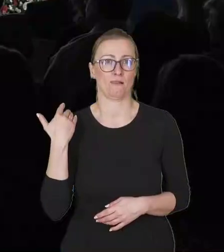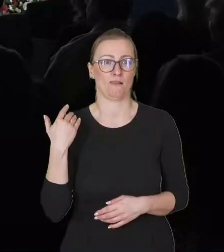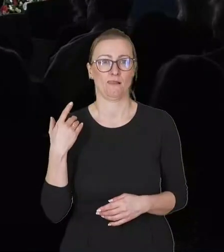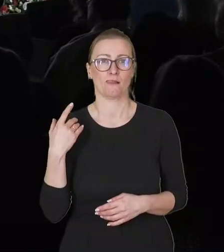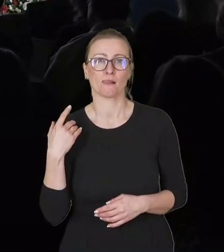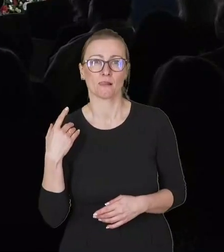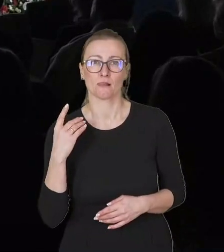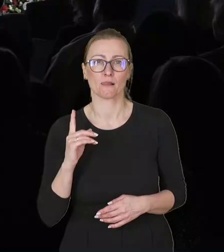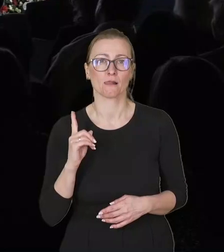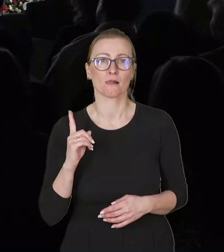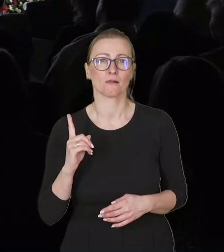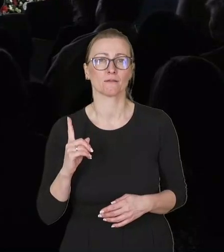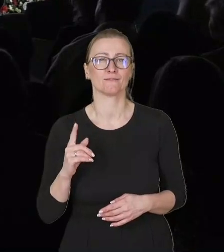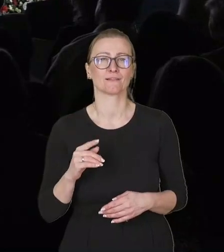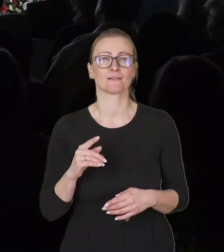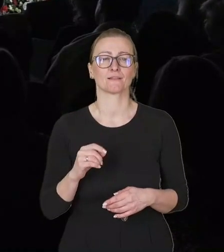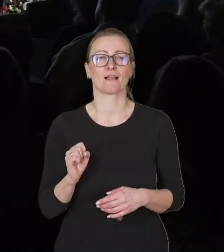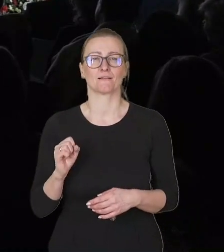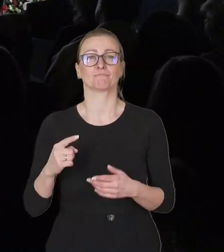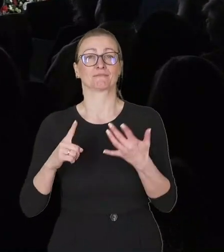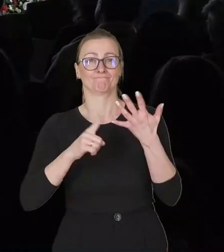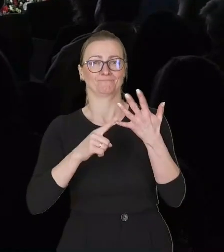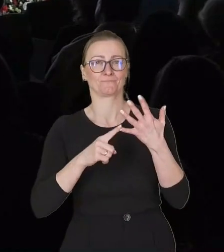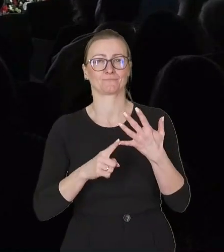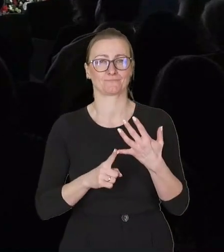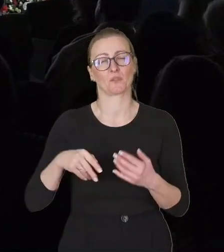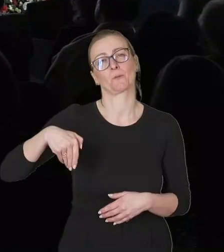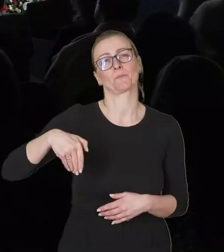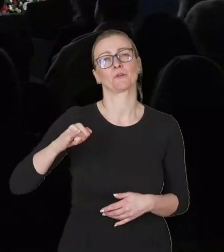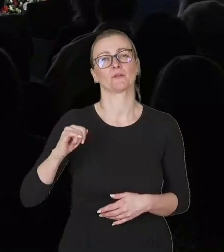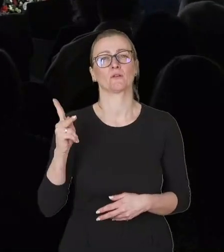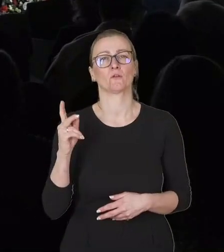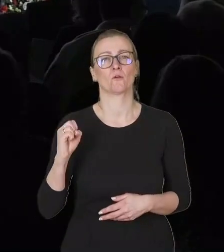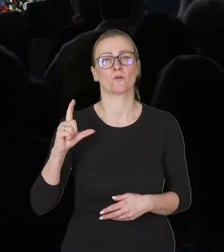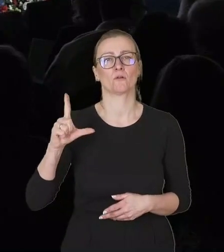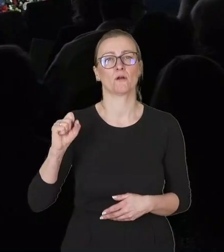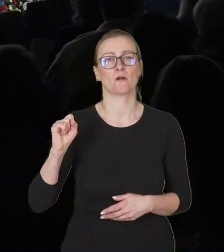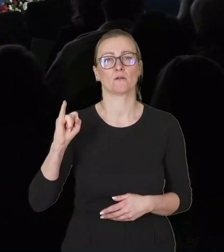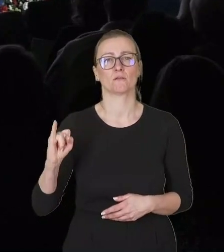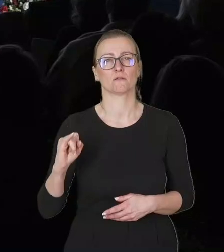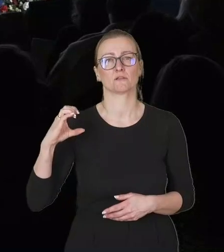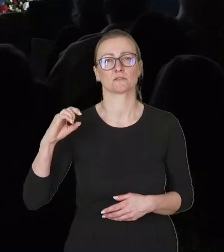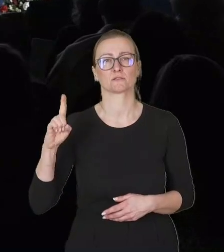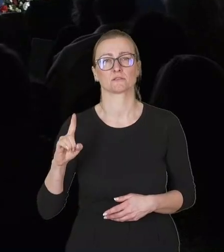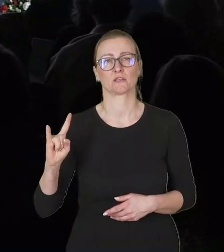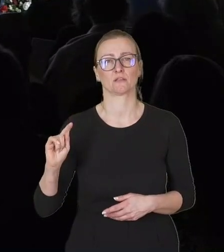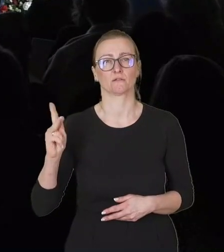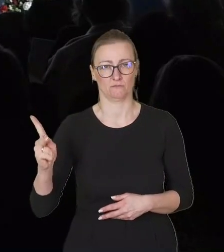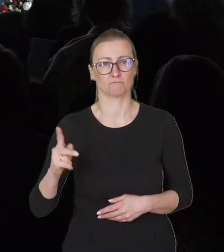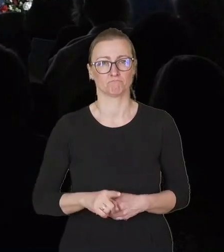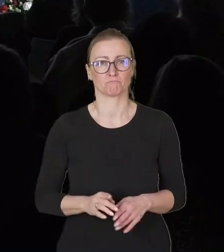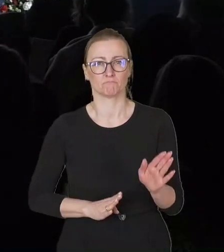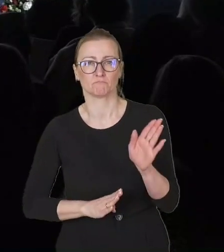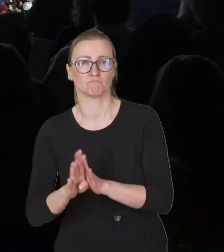Director of the Department of Regional and Spatial Development, the Marshal Office of the Pomeranian Voivodeship, previously headed the Department of